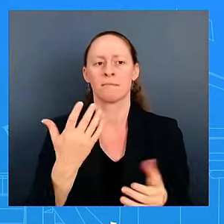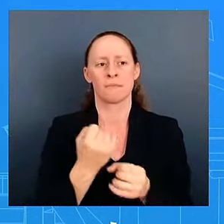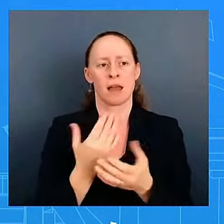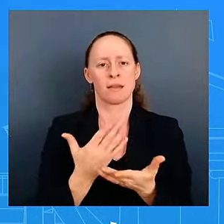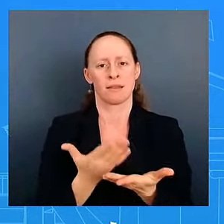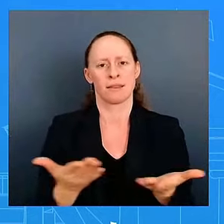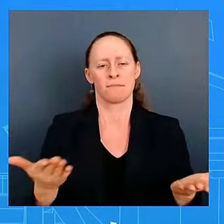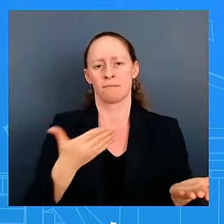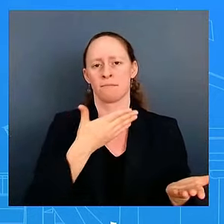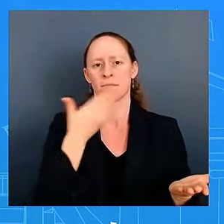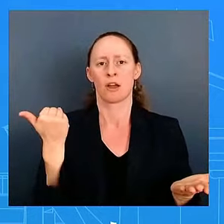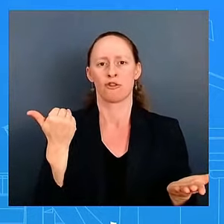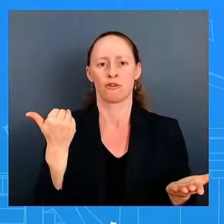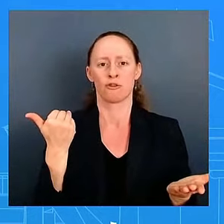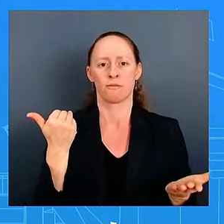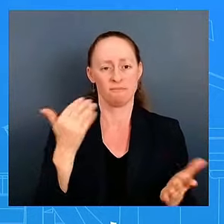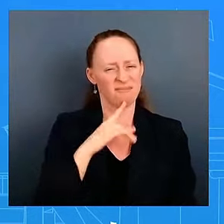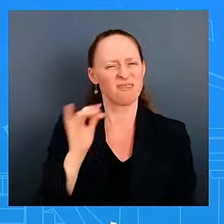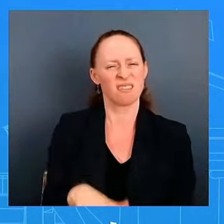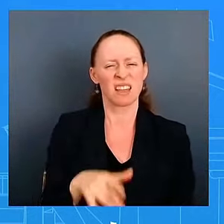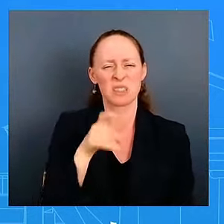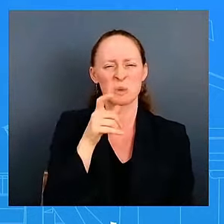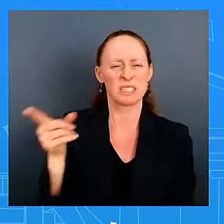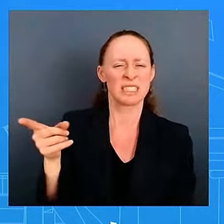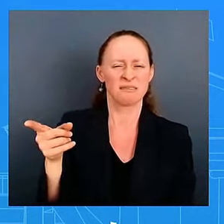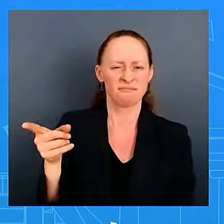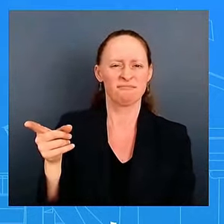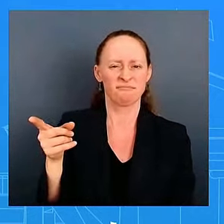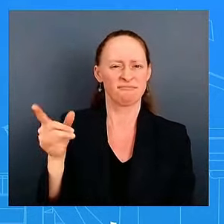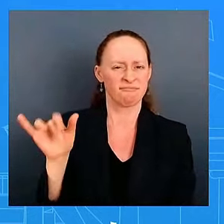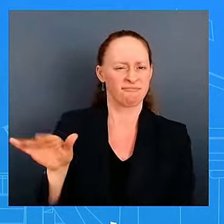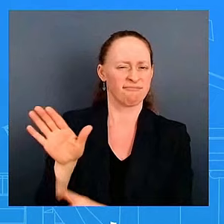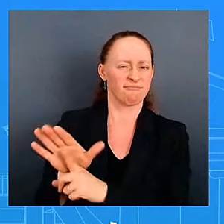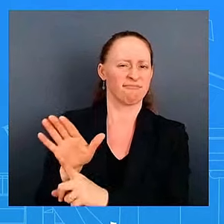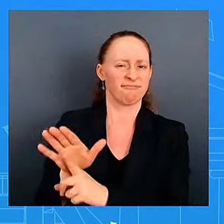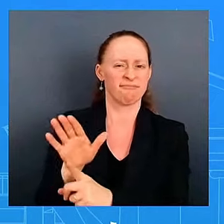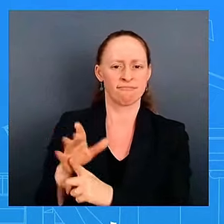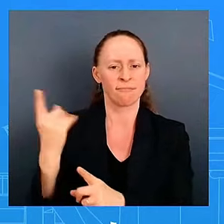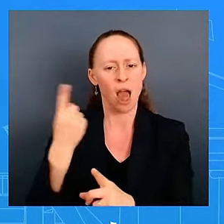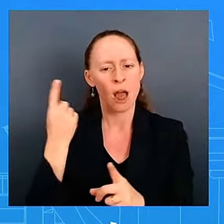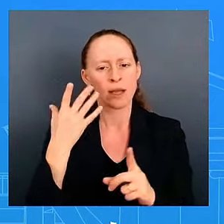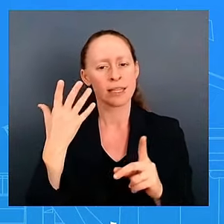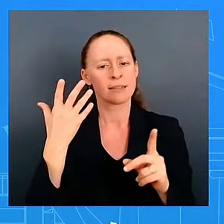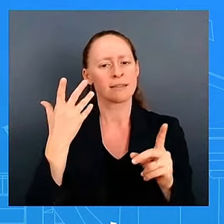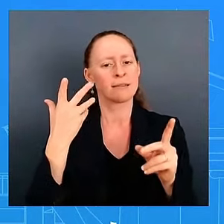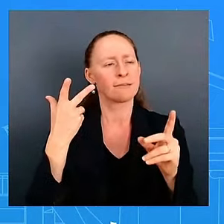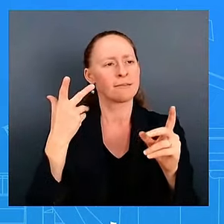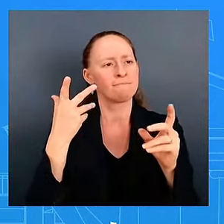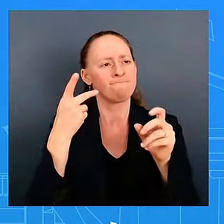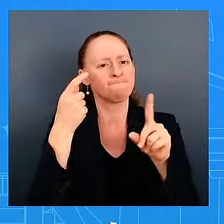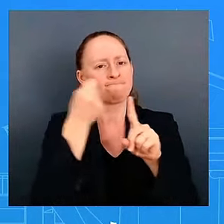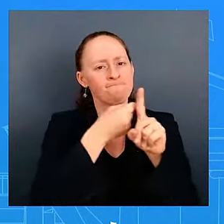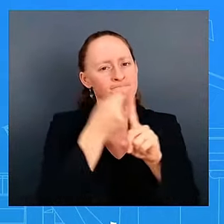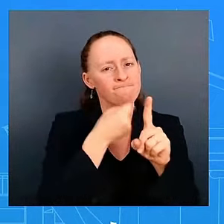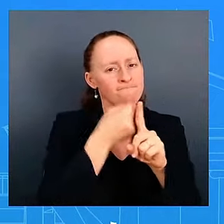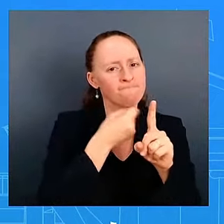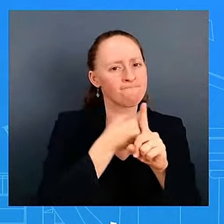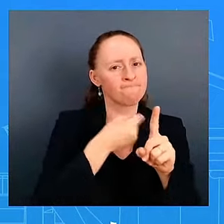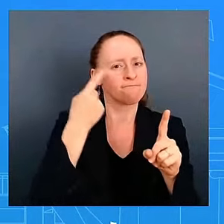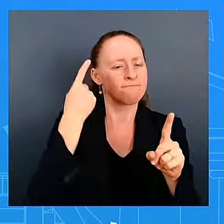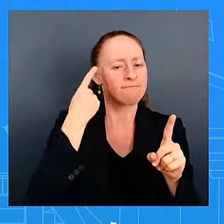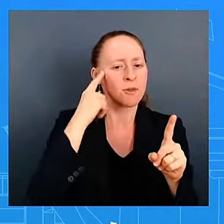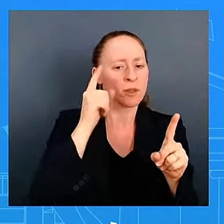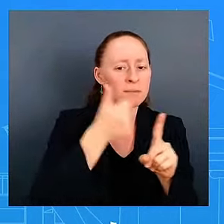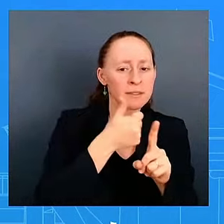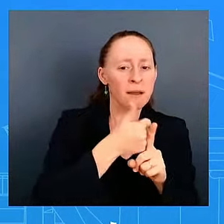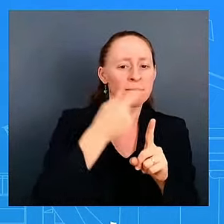core, to fight not just for himself, but what he believes in. And he has seen this over and over again. People